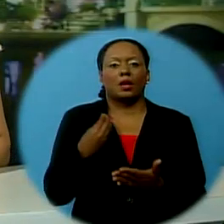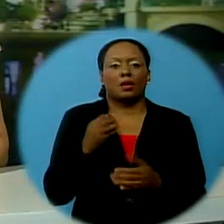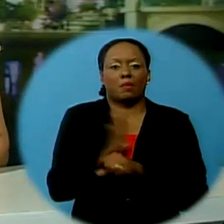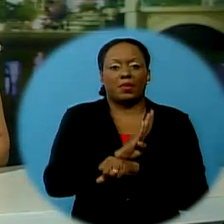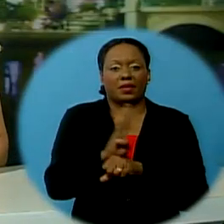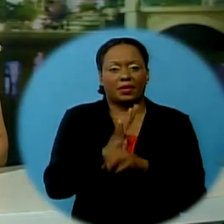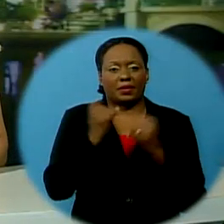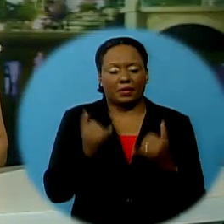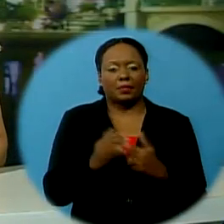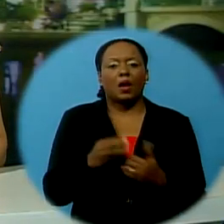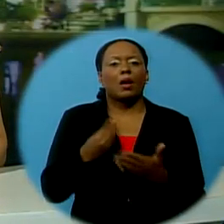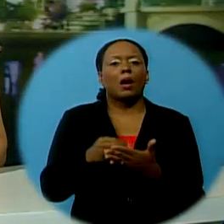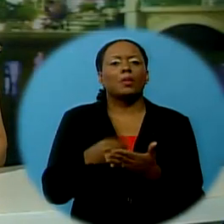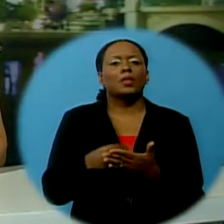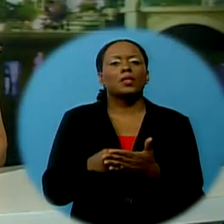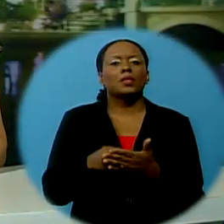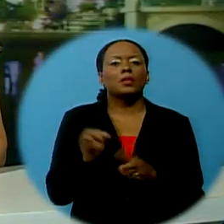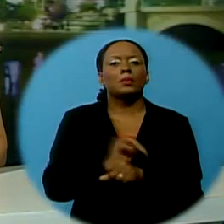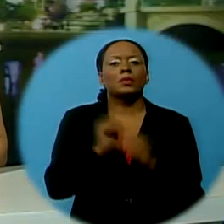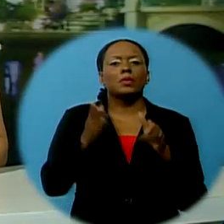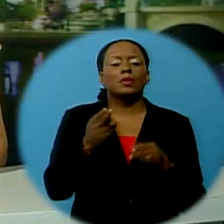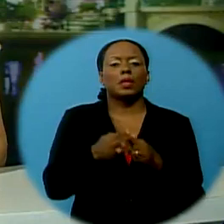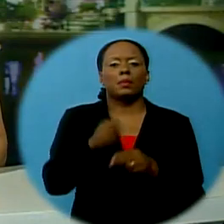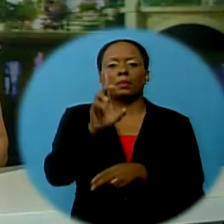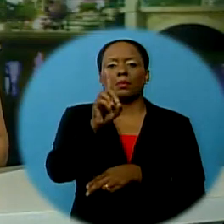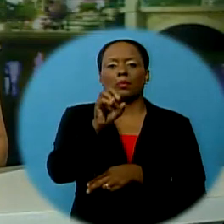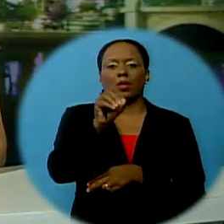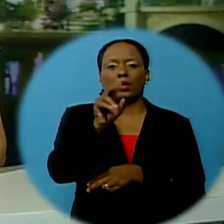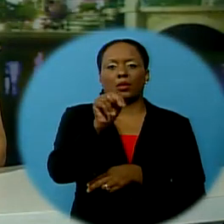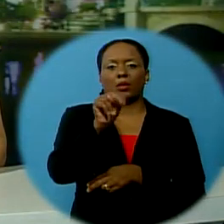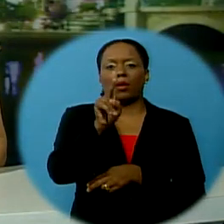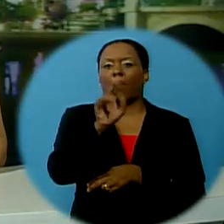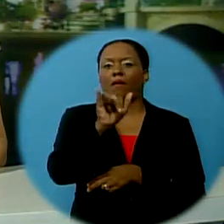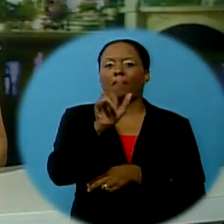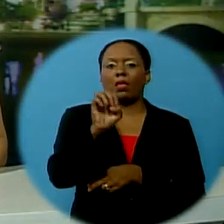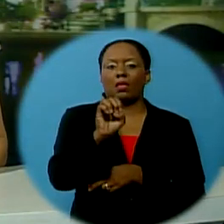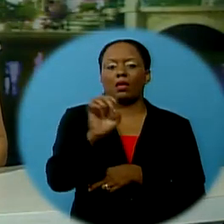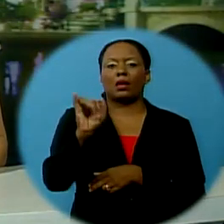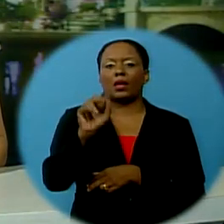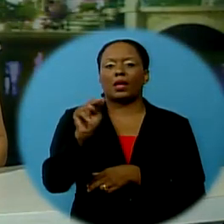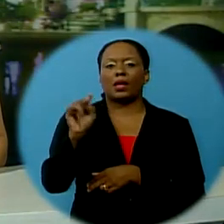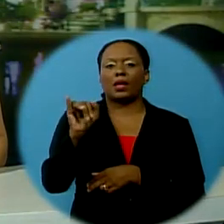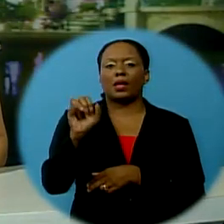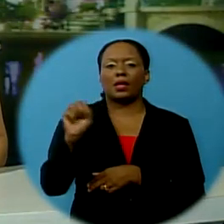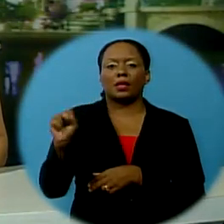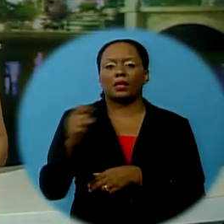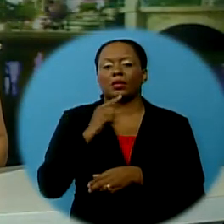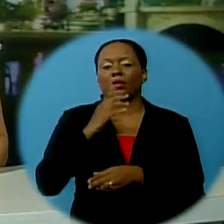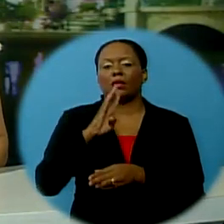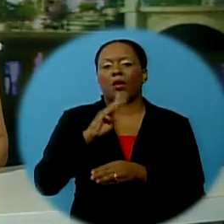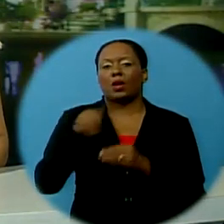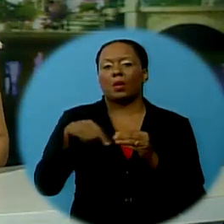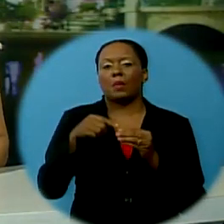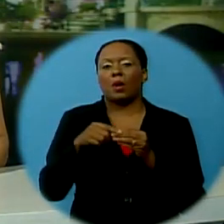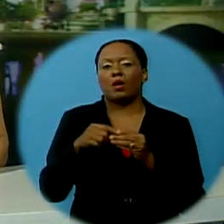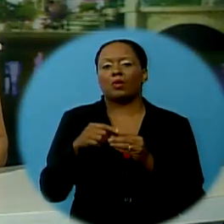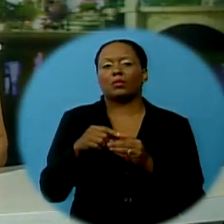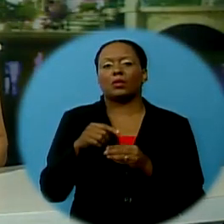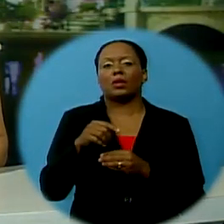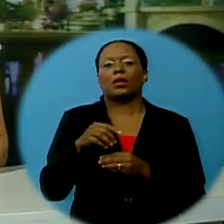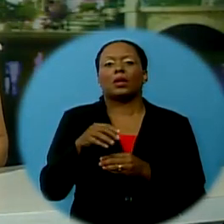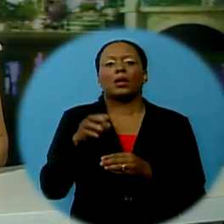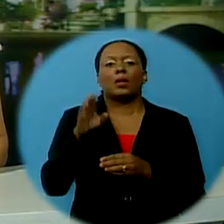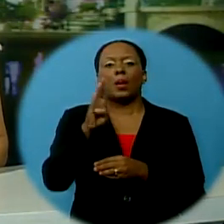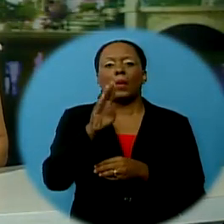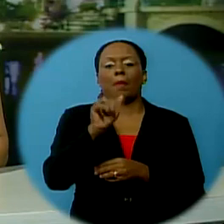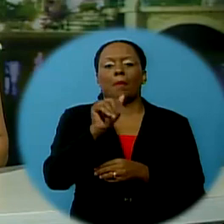In business tonight, Commerce Minister Donville Innes has been weighing in on the ongoing takeover bids for Banks Holdings Limited. He says while